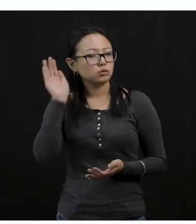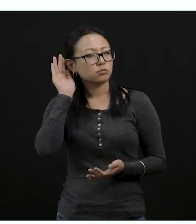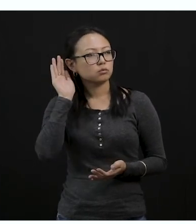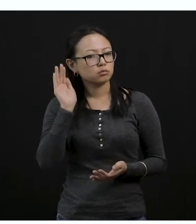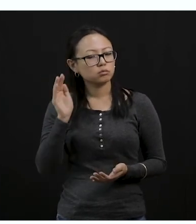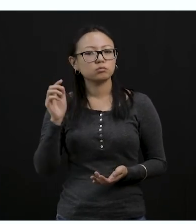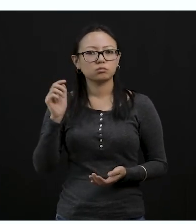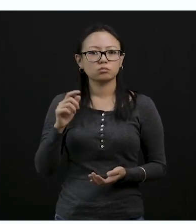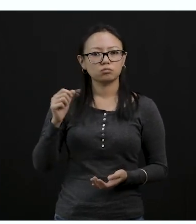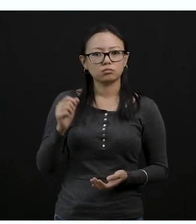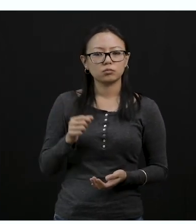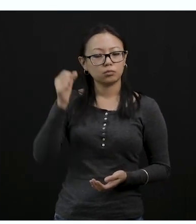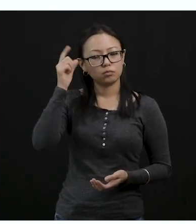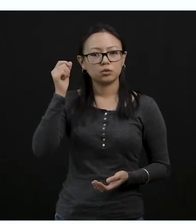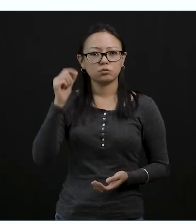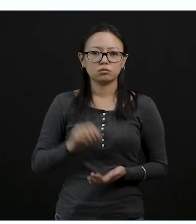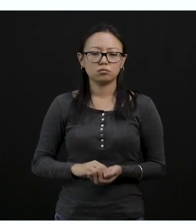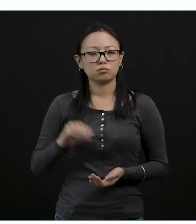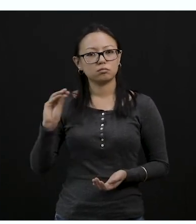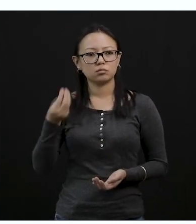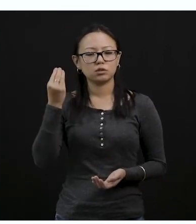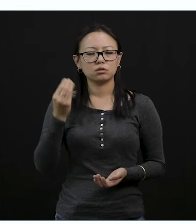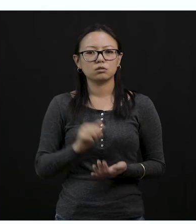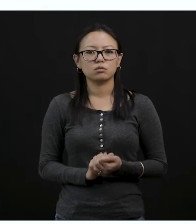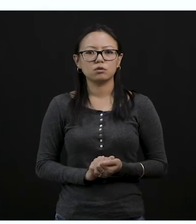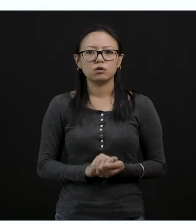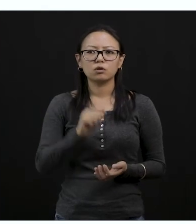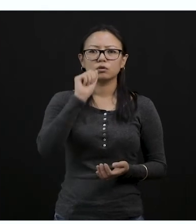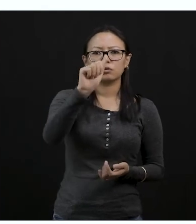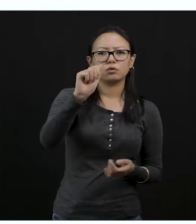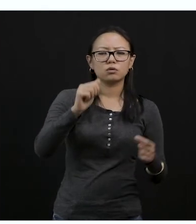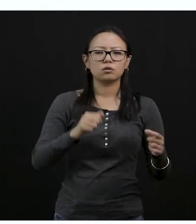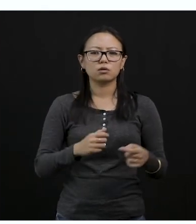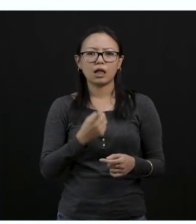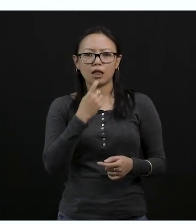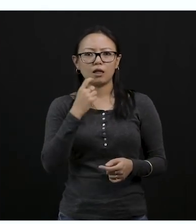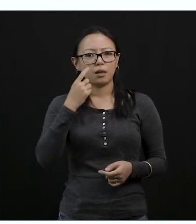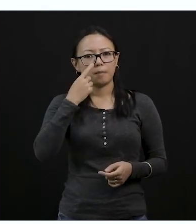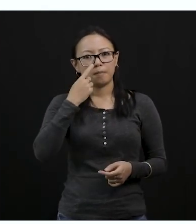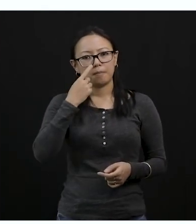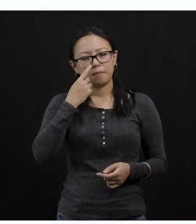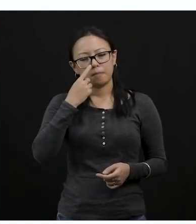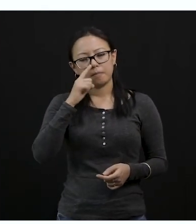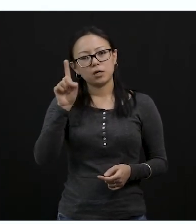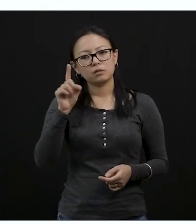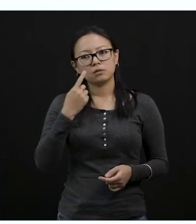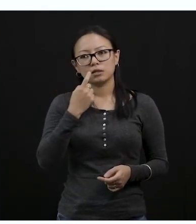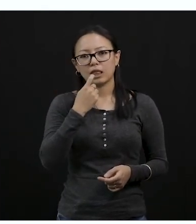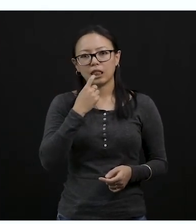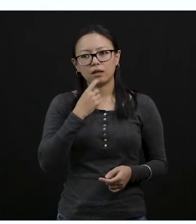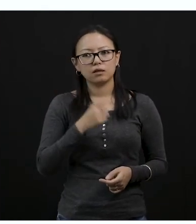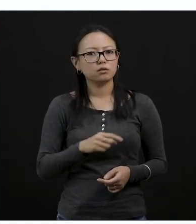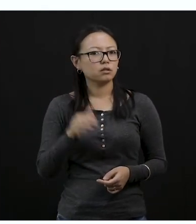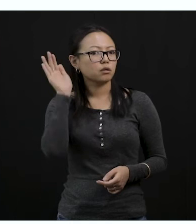news from different dialects, right? So with the help of those audio messages, the one who is listening gets